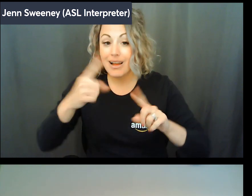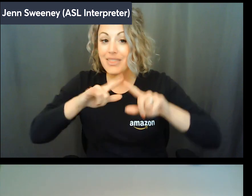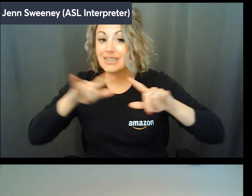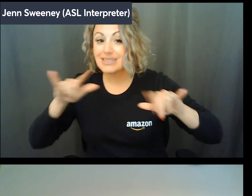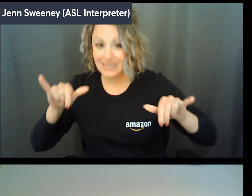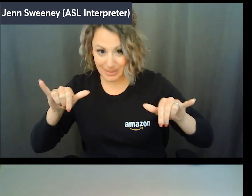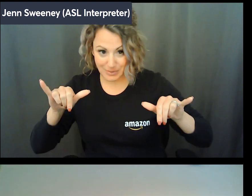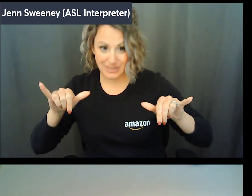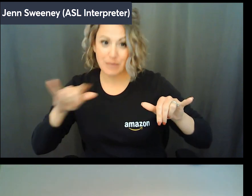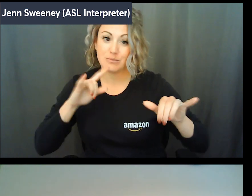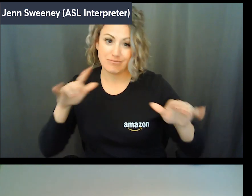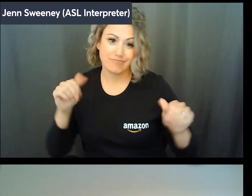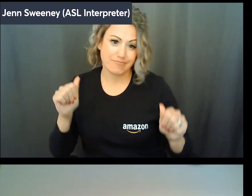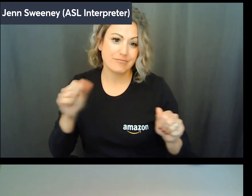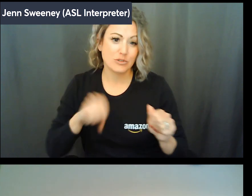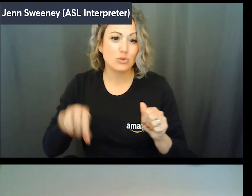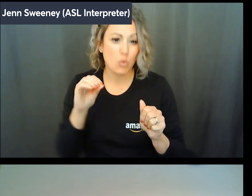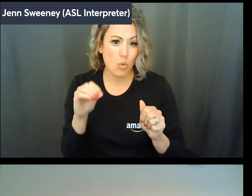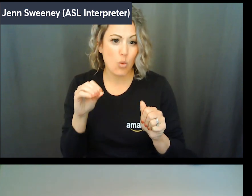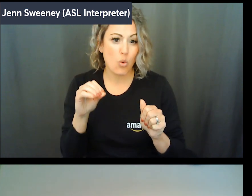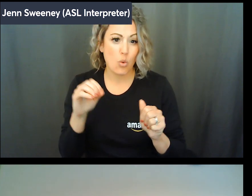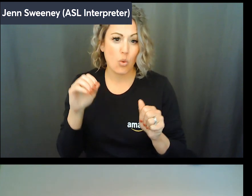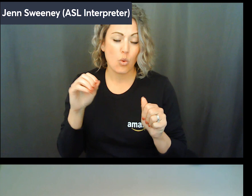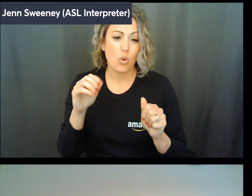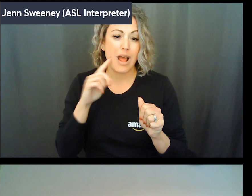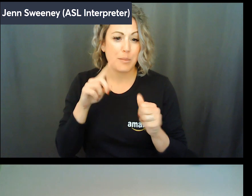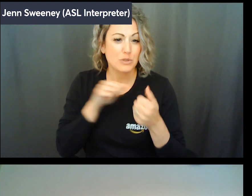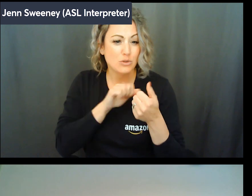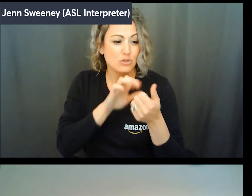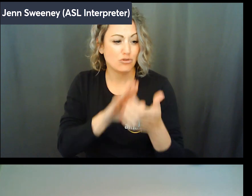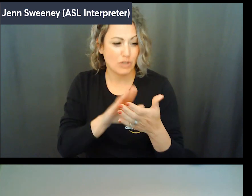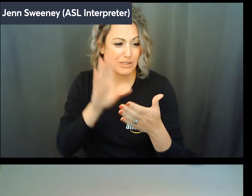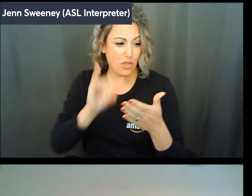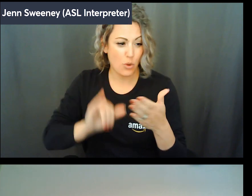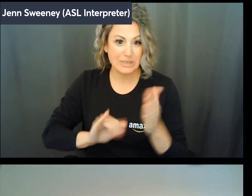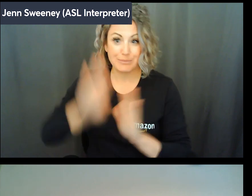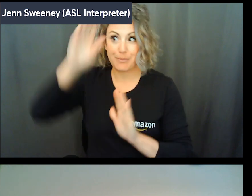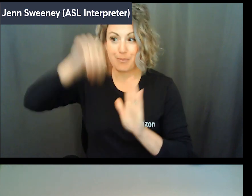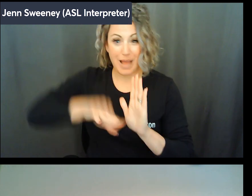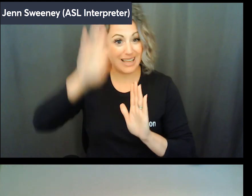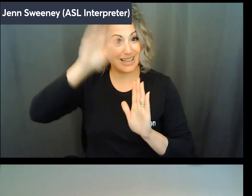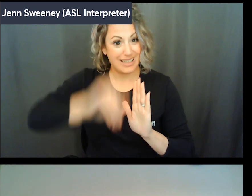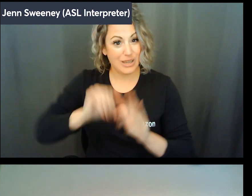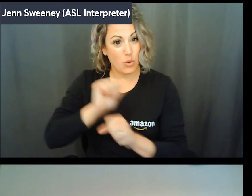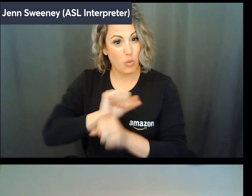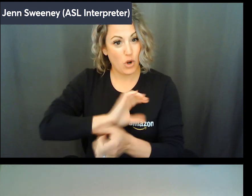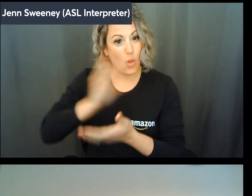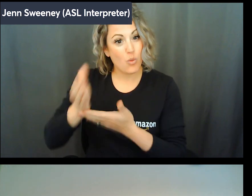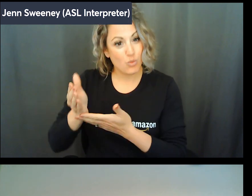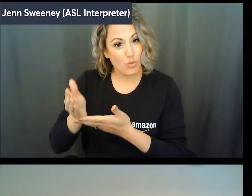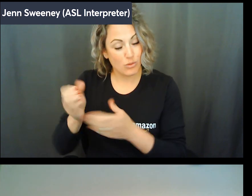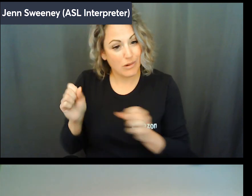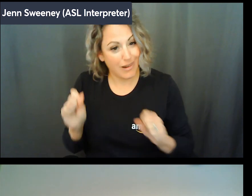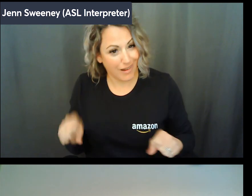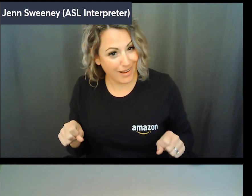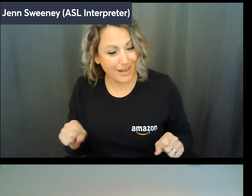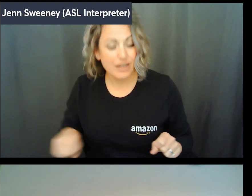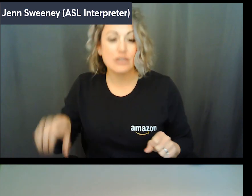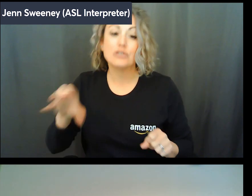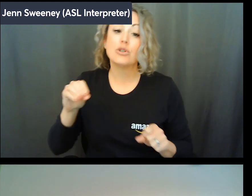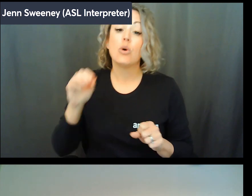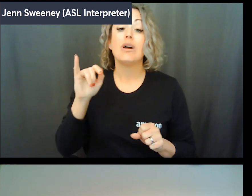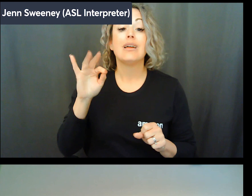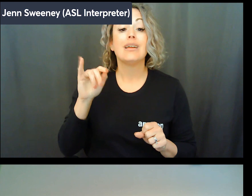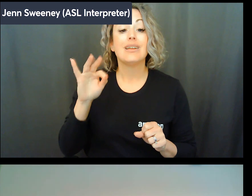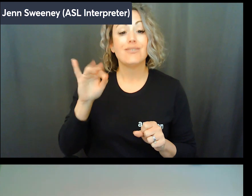really scales fast. So it helps address those peaky or spiky kind of workloads. But in cases where